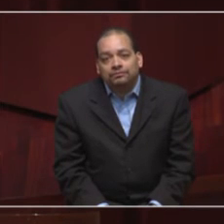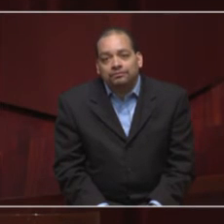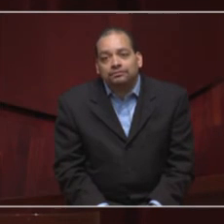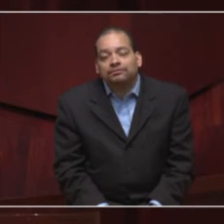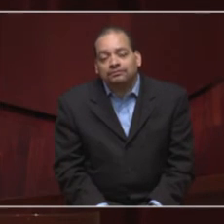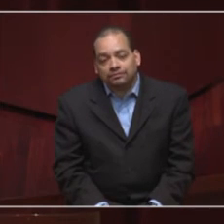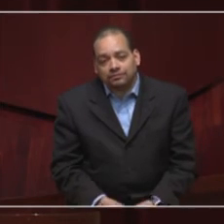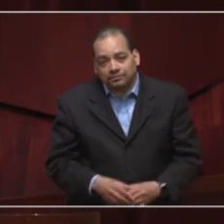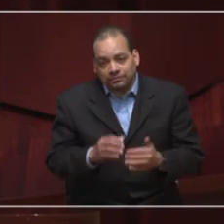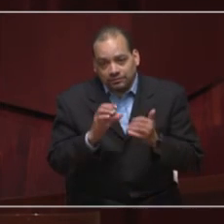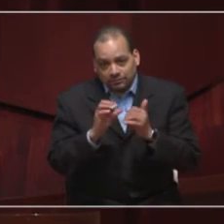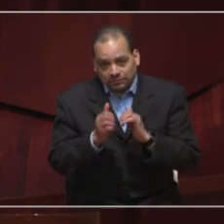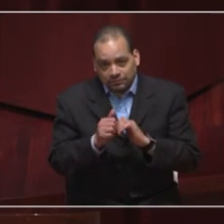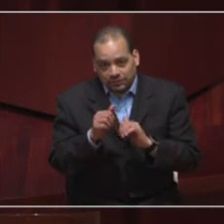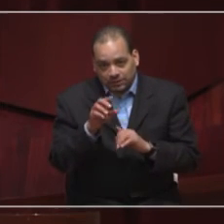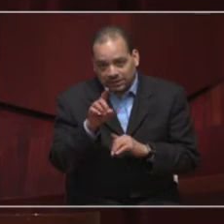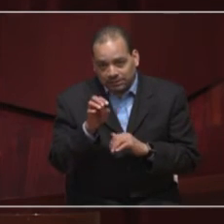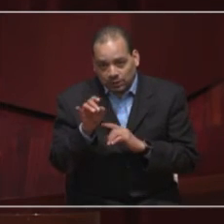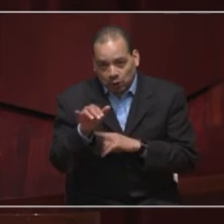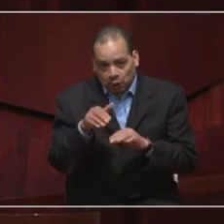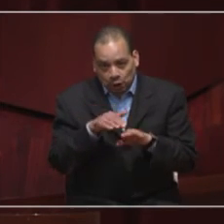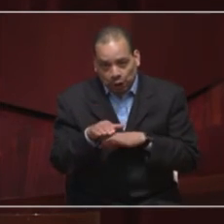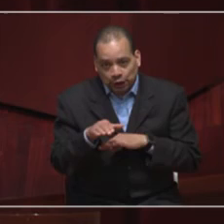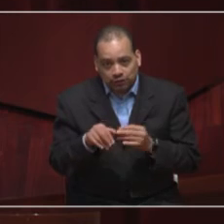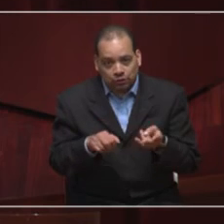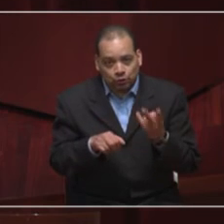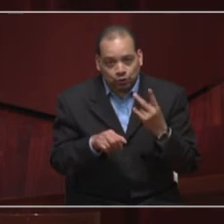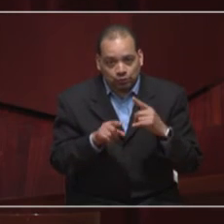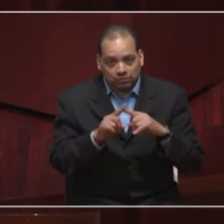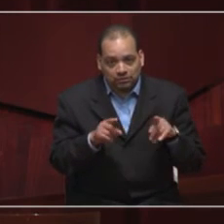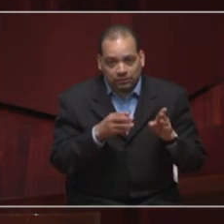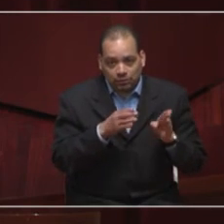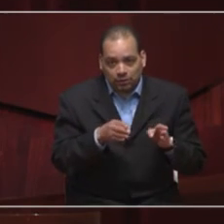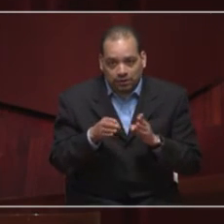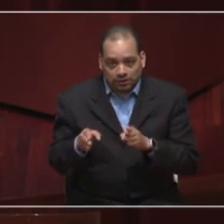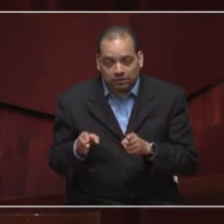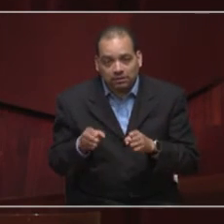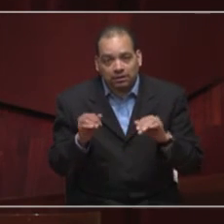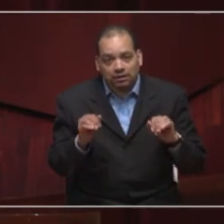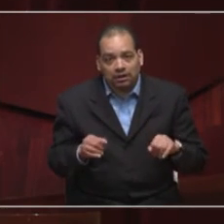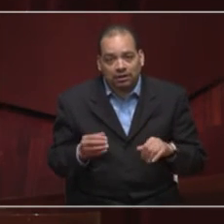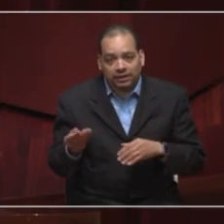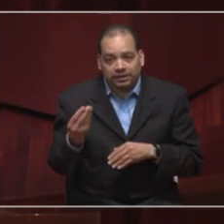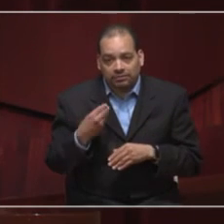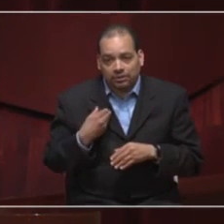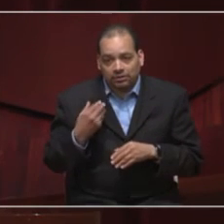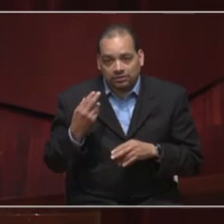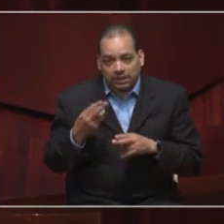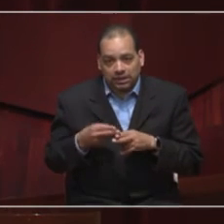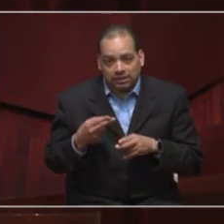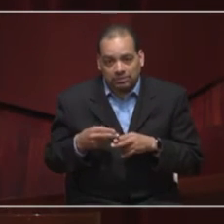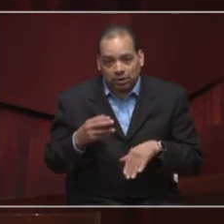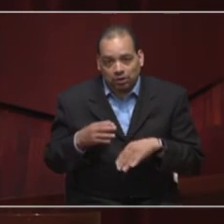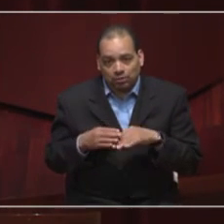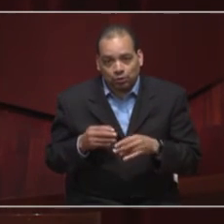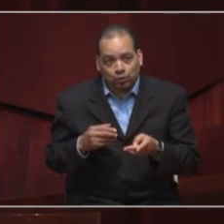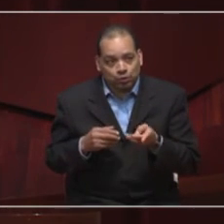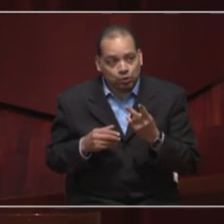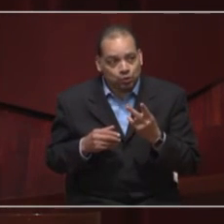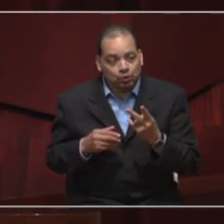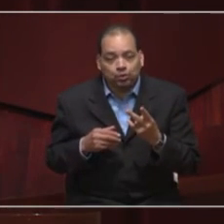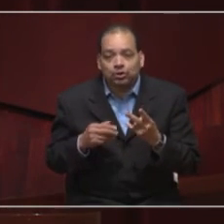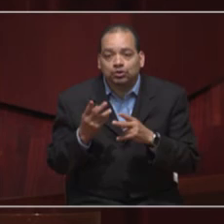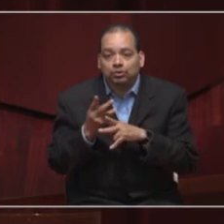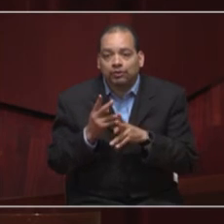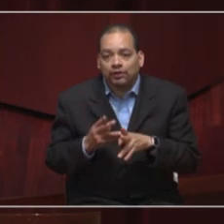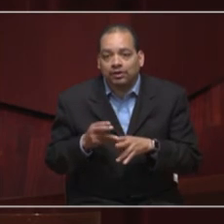deployment strategy with me now. We could do this very simply, where you give me the names of up to 2 super administrators, and what we'll do is we'll